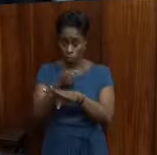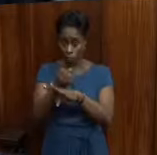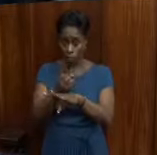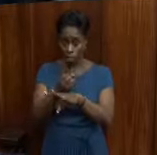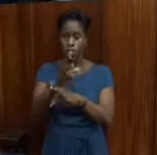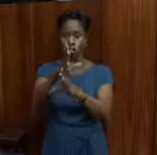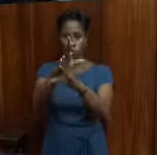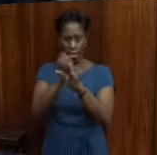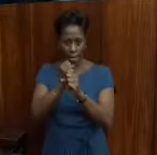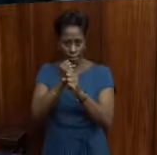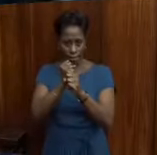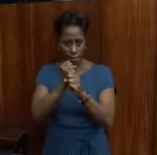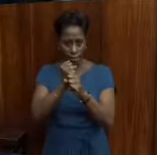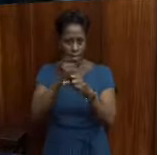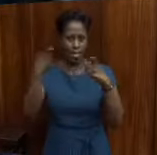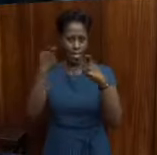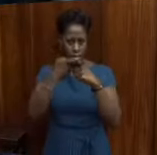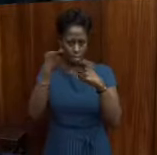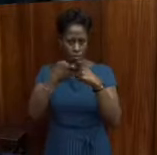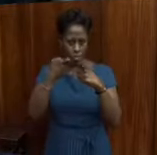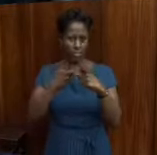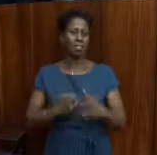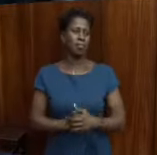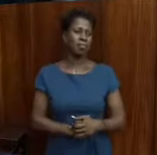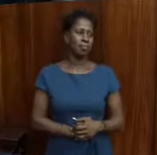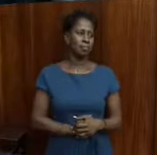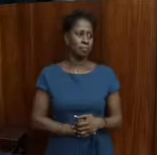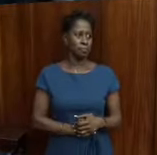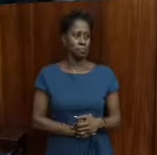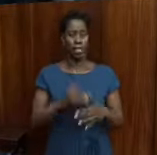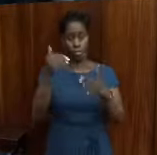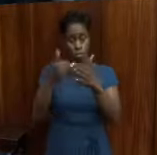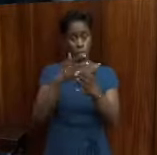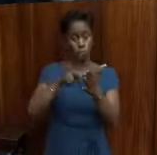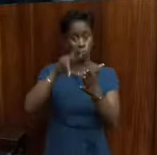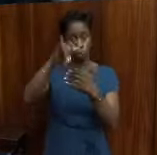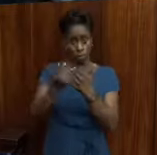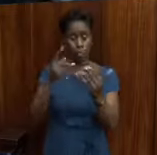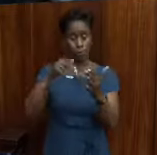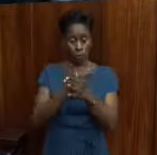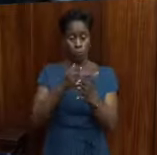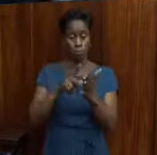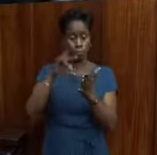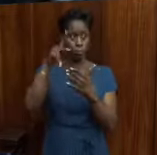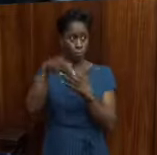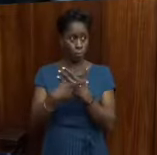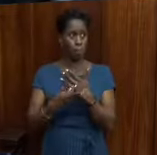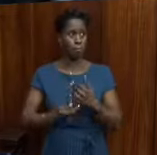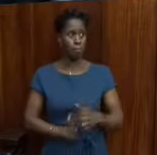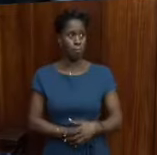energy country. In this fiscal year, in this fiscal year's estimates, EC